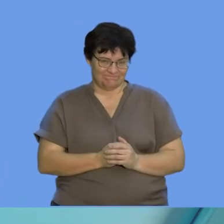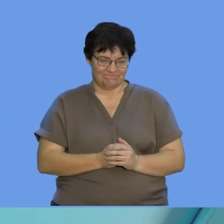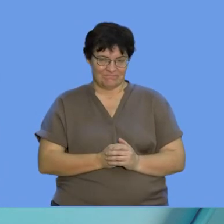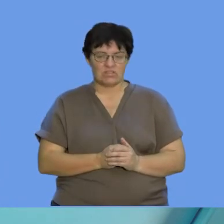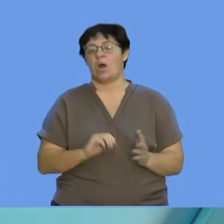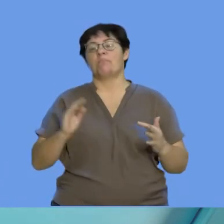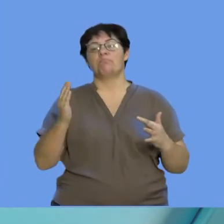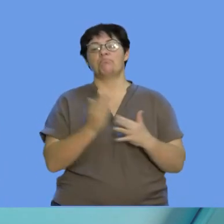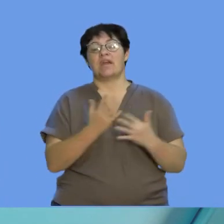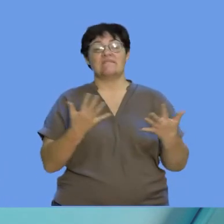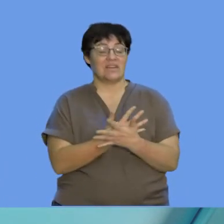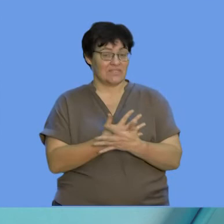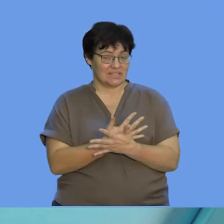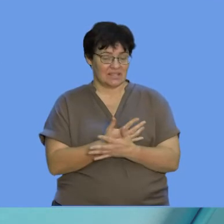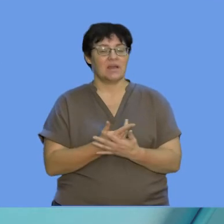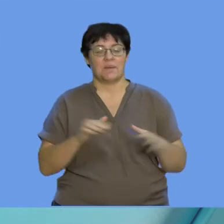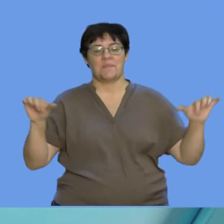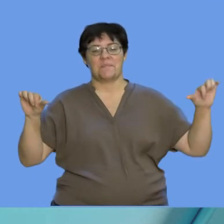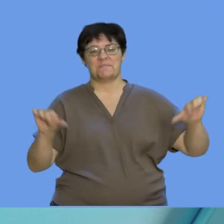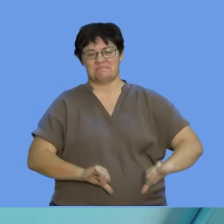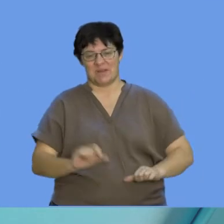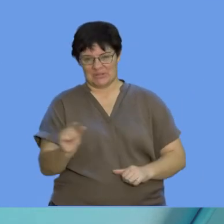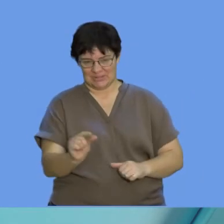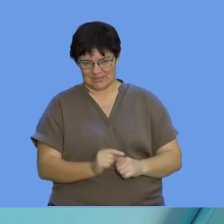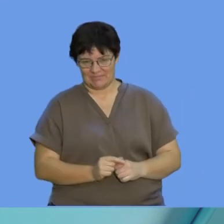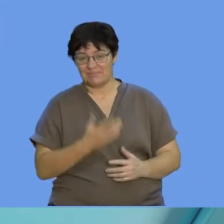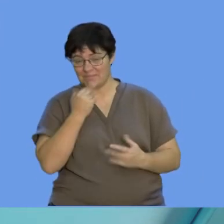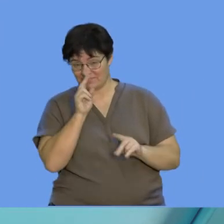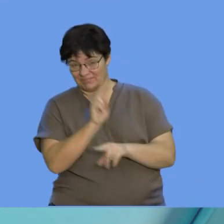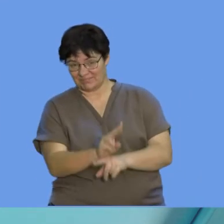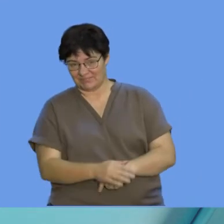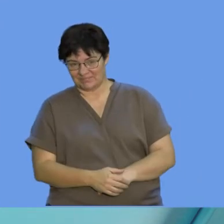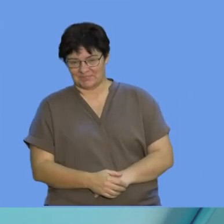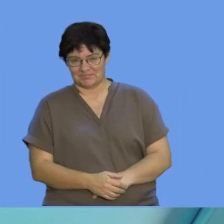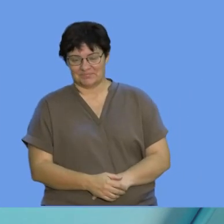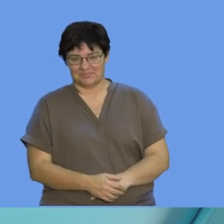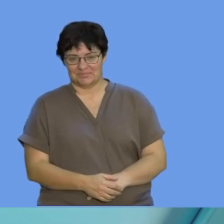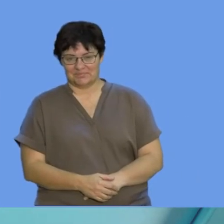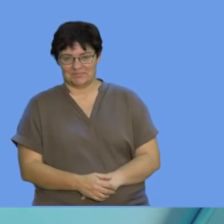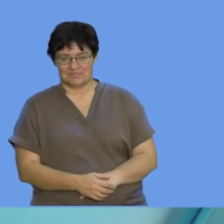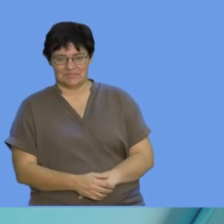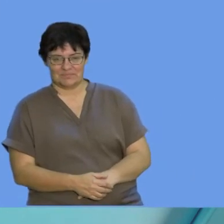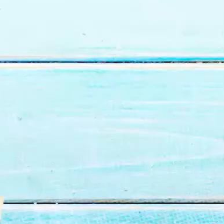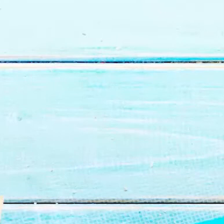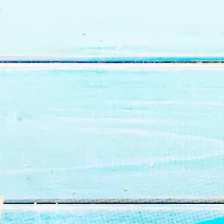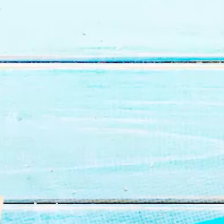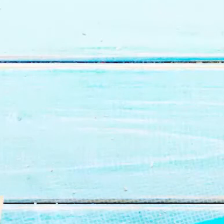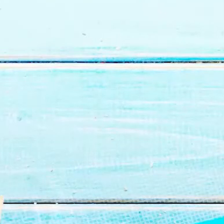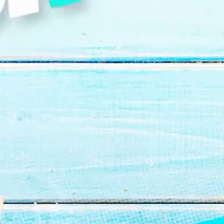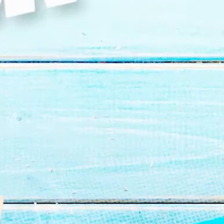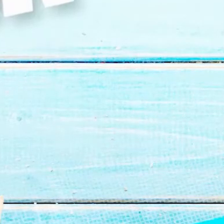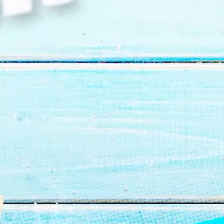you just need to do. Guys, let's just take a quick ad break, and I'll be back with some more. Please stay tuned.